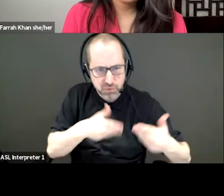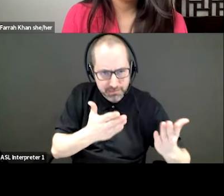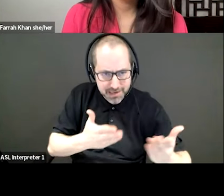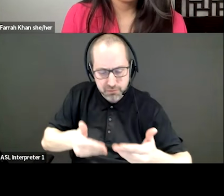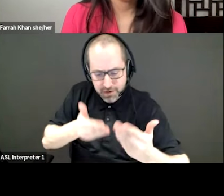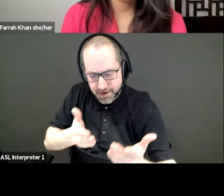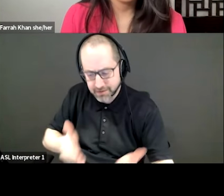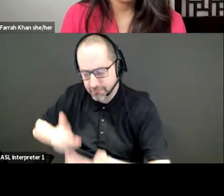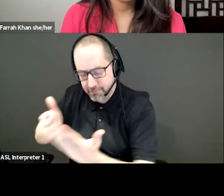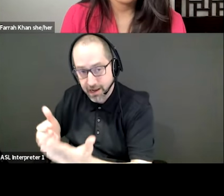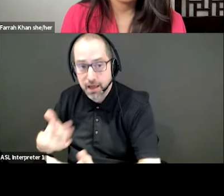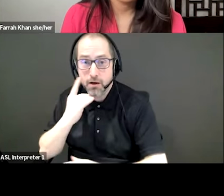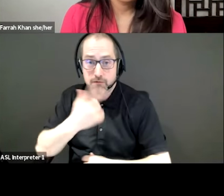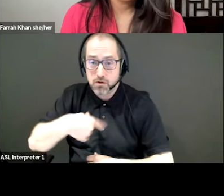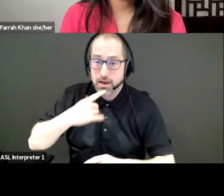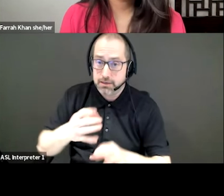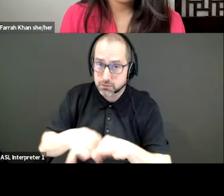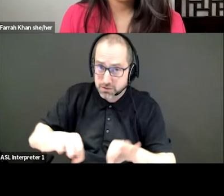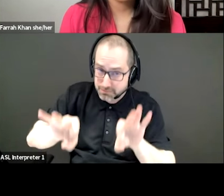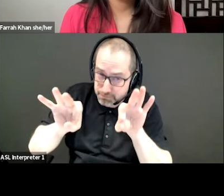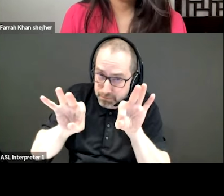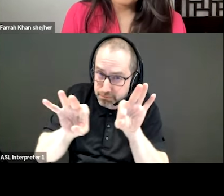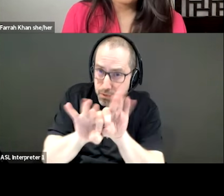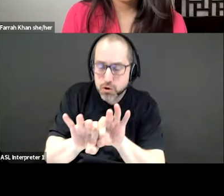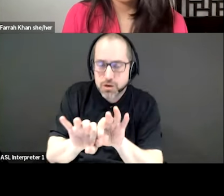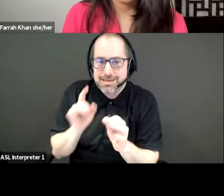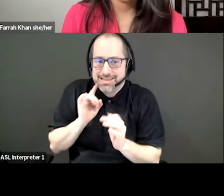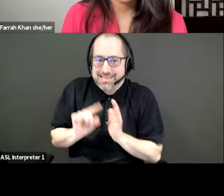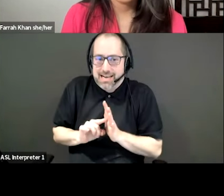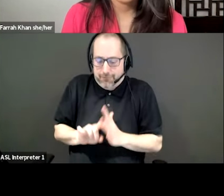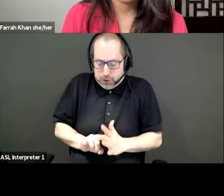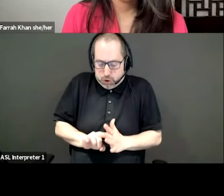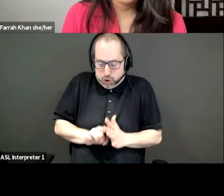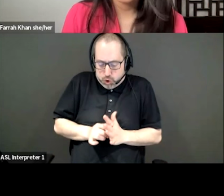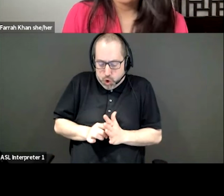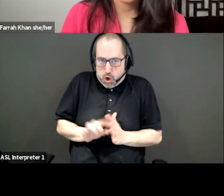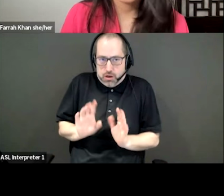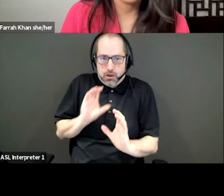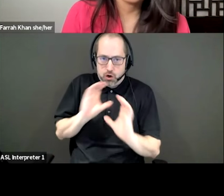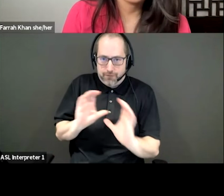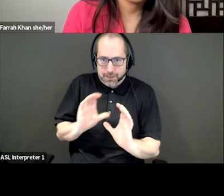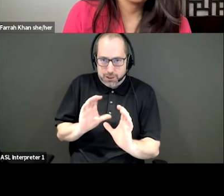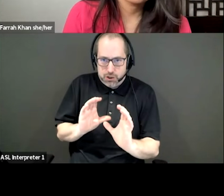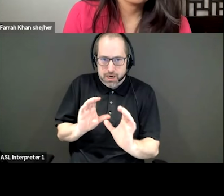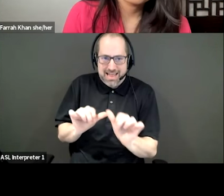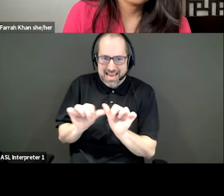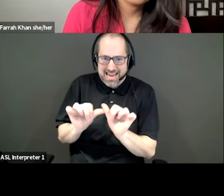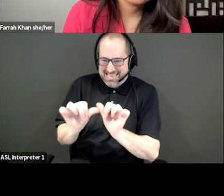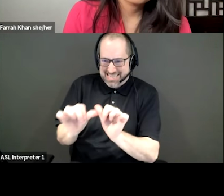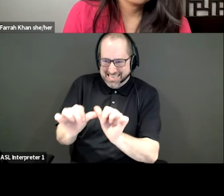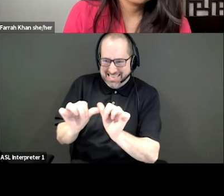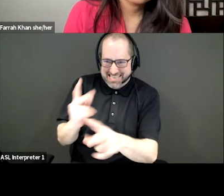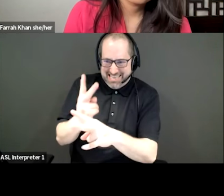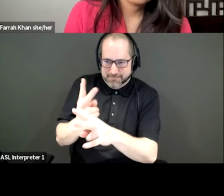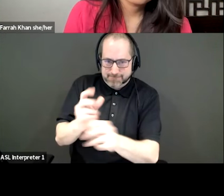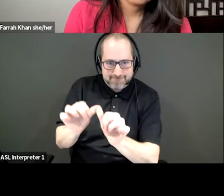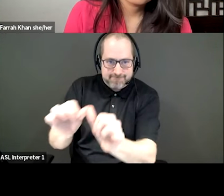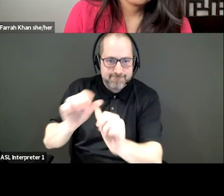it was really important to see this as a start of a spark of a conversation and to keep the conversation going.